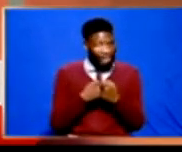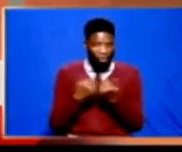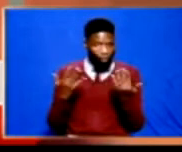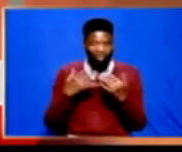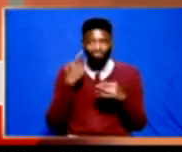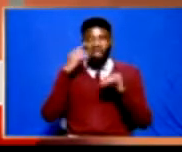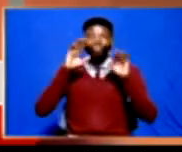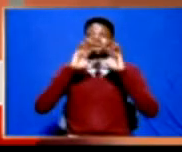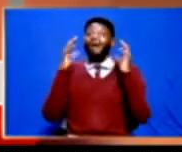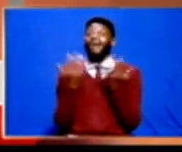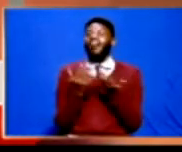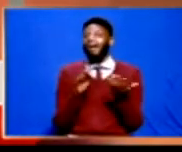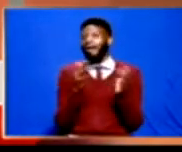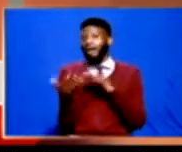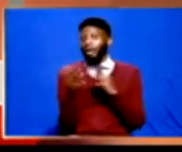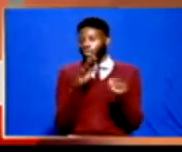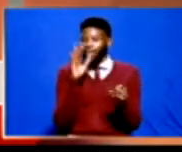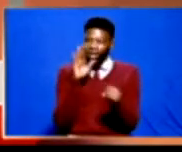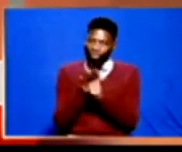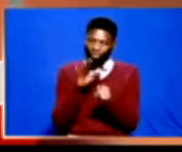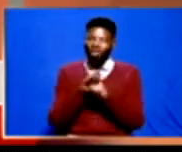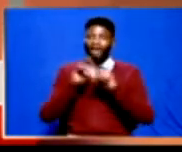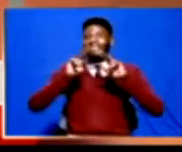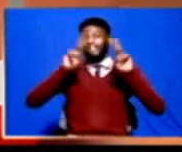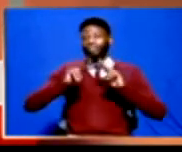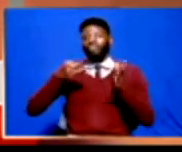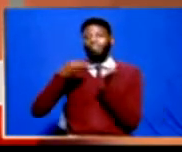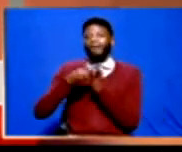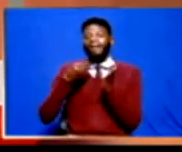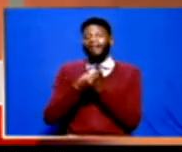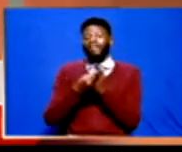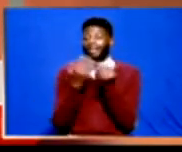that a lot of international money is moving away from